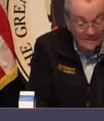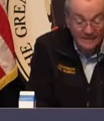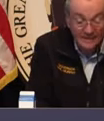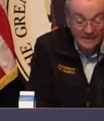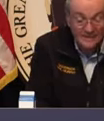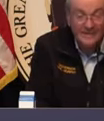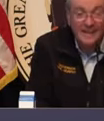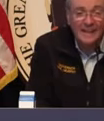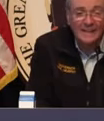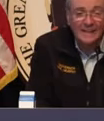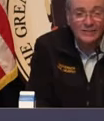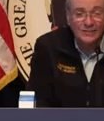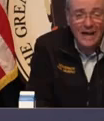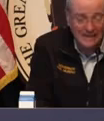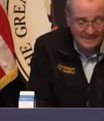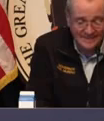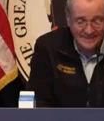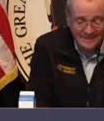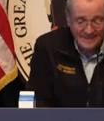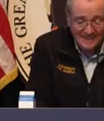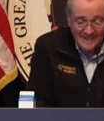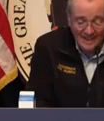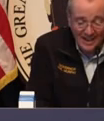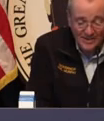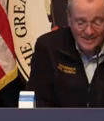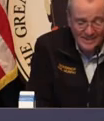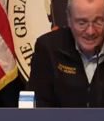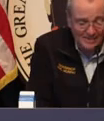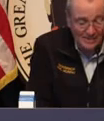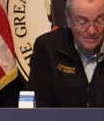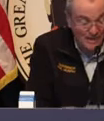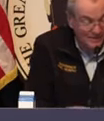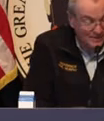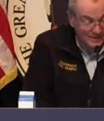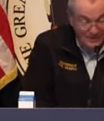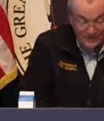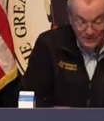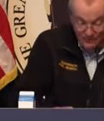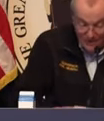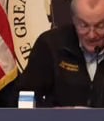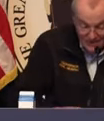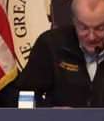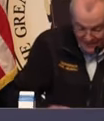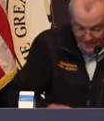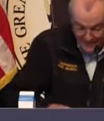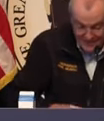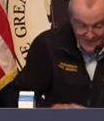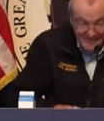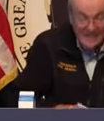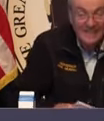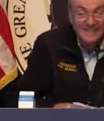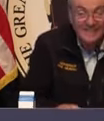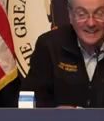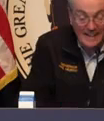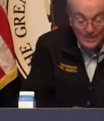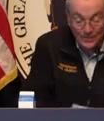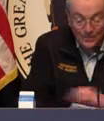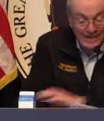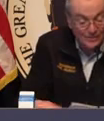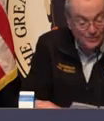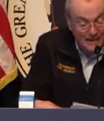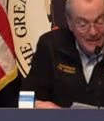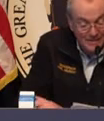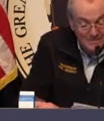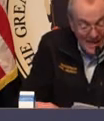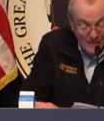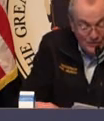let's end today in Stockton in Hunterdon County. The man on the left looks very familiar to me. The guy on the